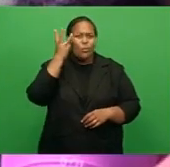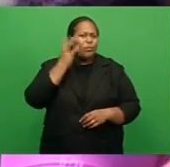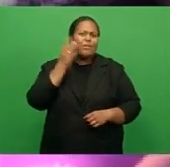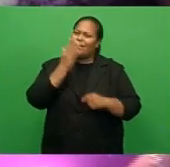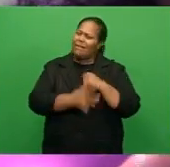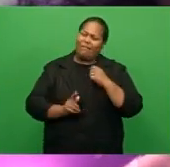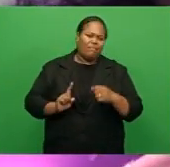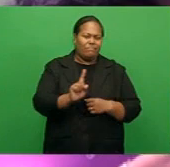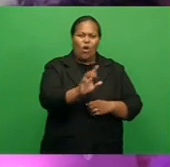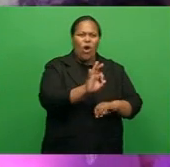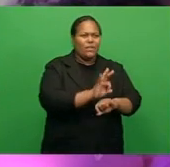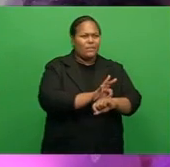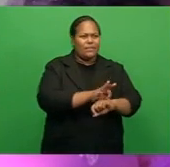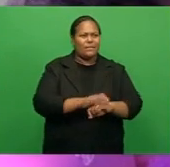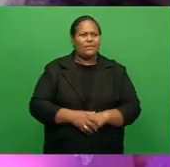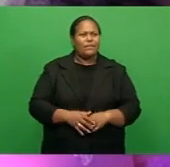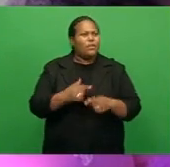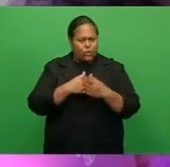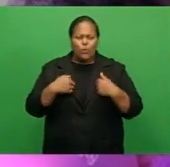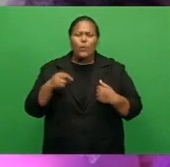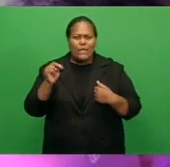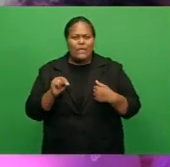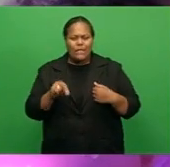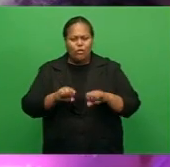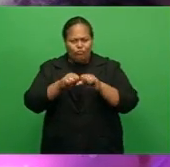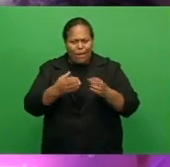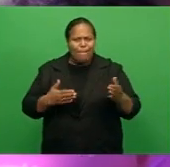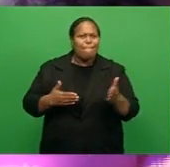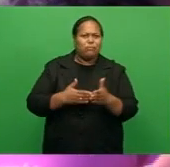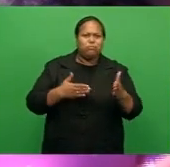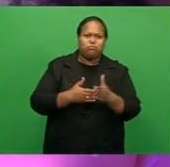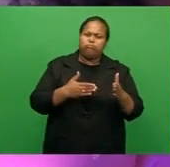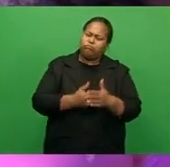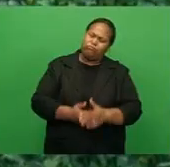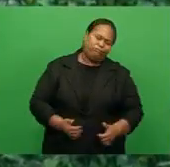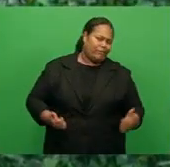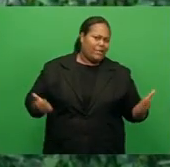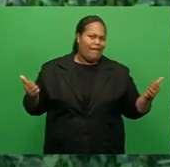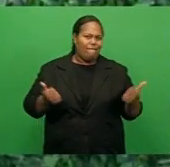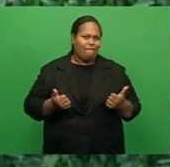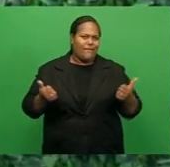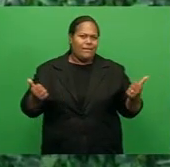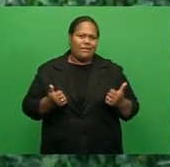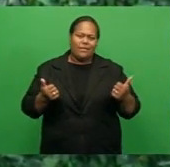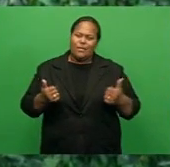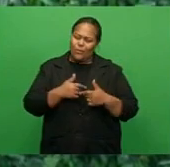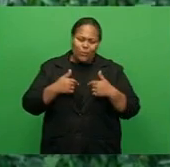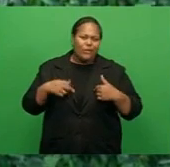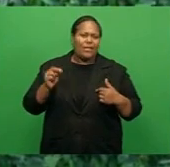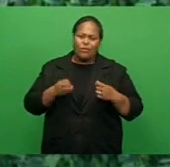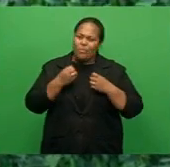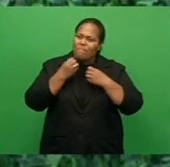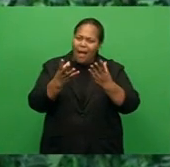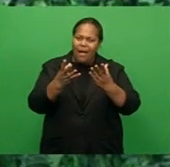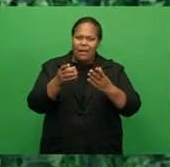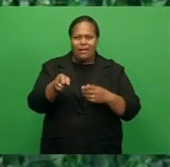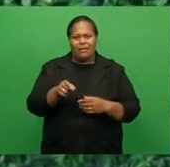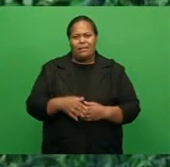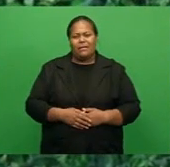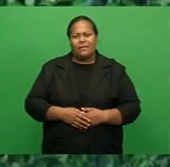year. According to the Fiji Women's Rights Movement survey on reproductive cancer, the organization has found